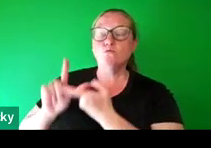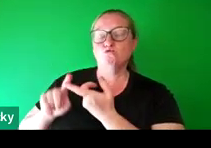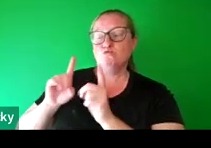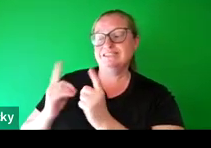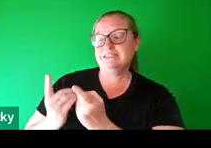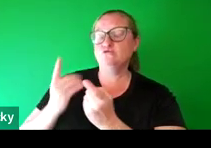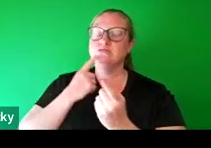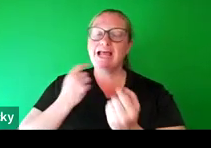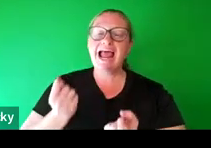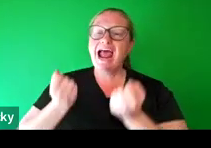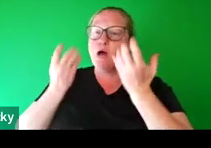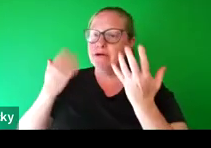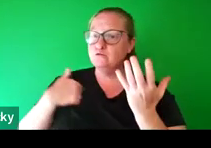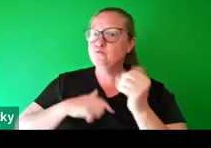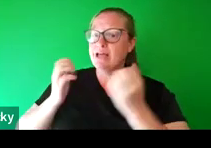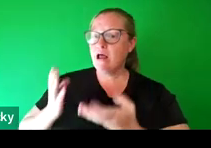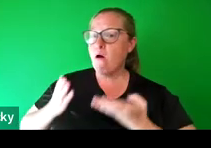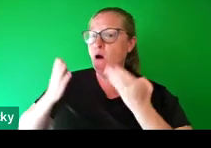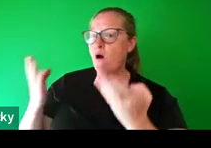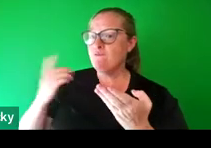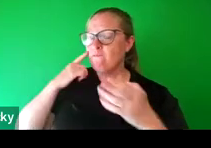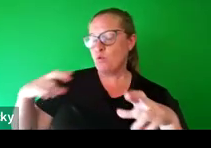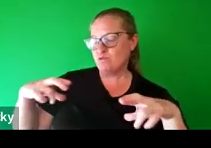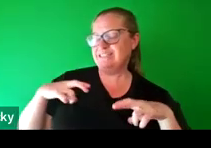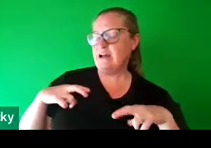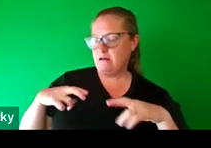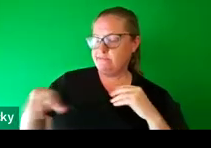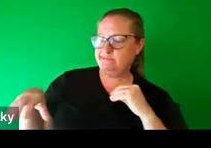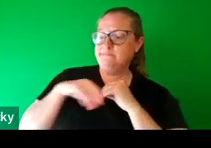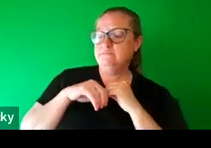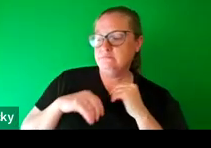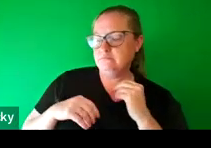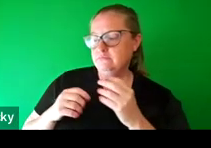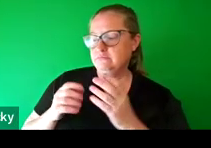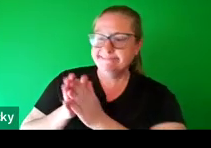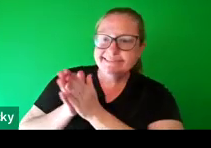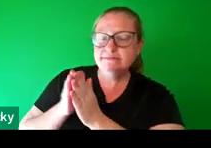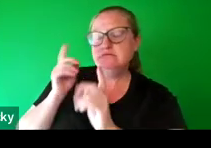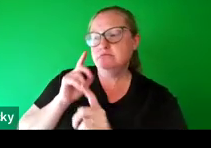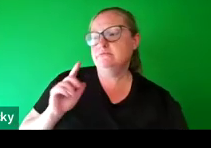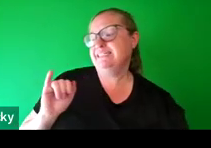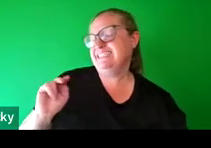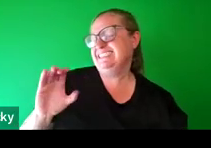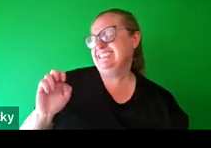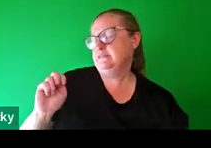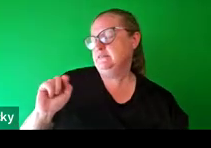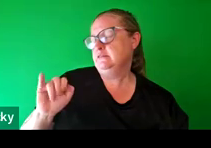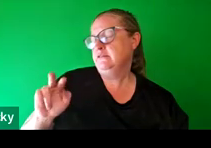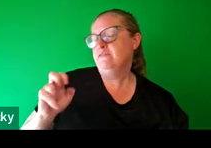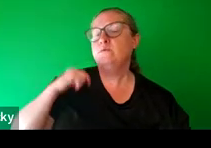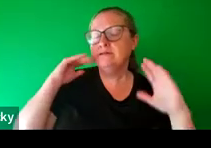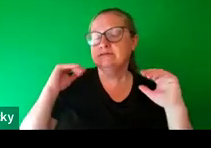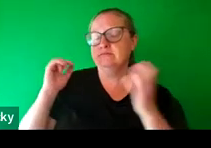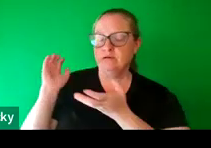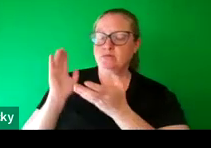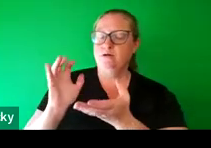each group could be offered as a retirement incentive. And so we anticipate bringing that to the board at the second meeting in